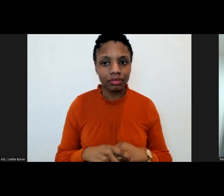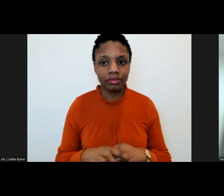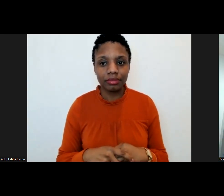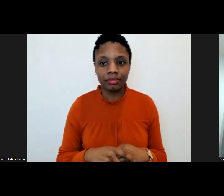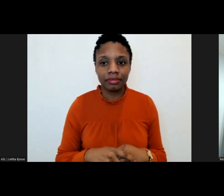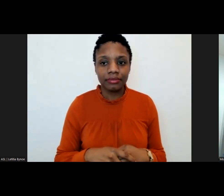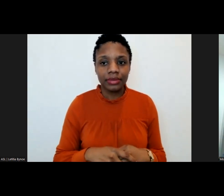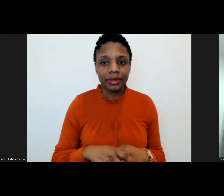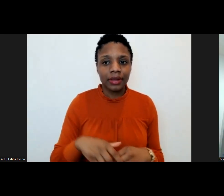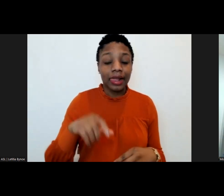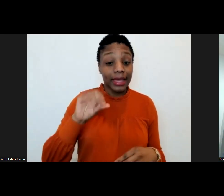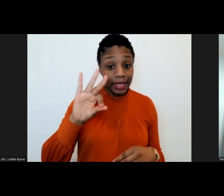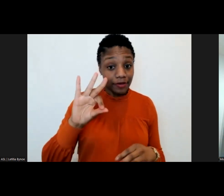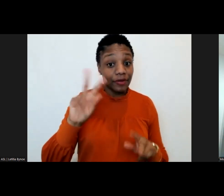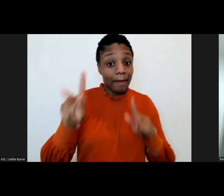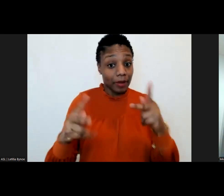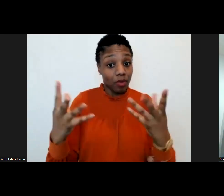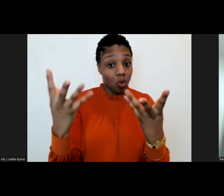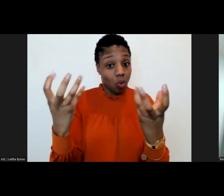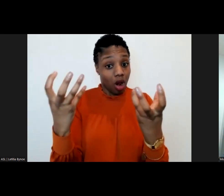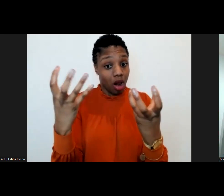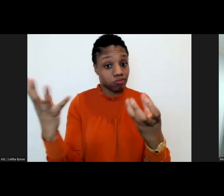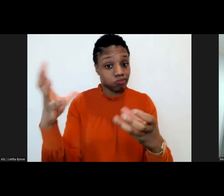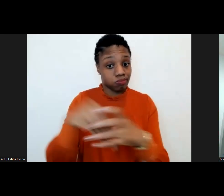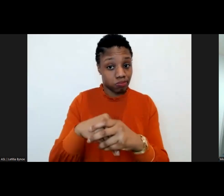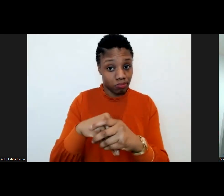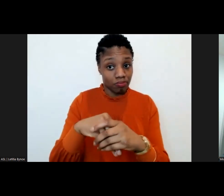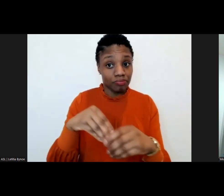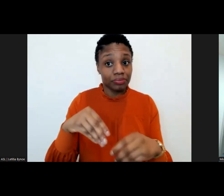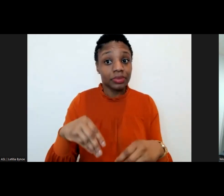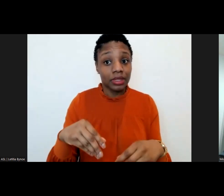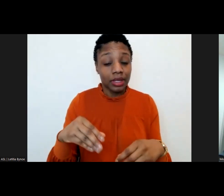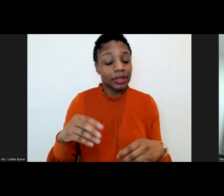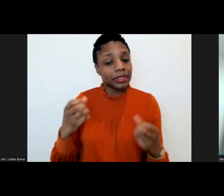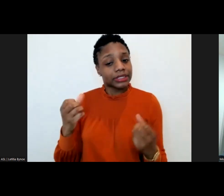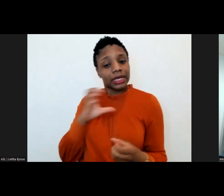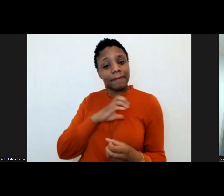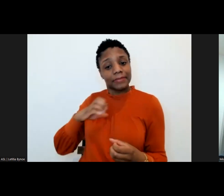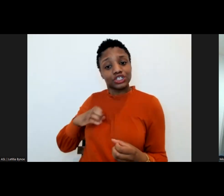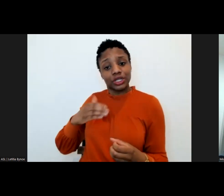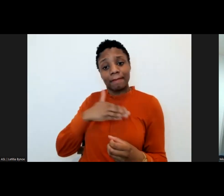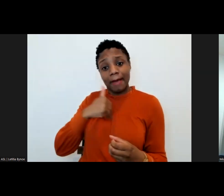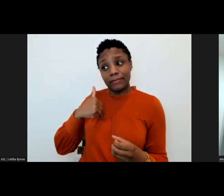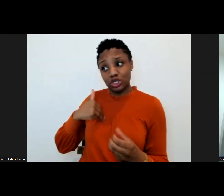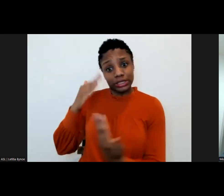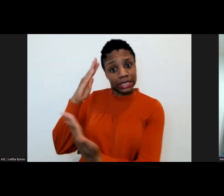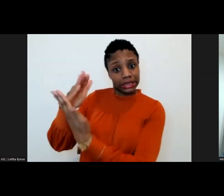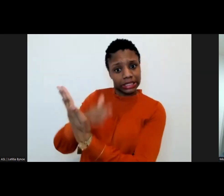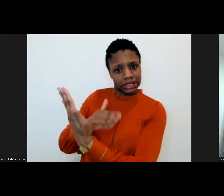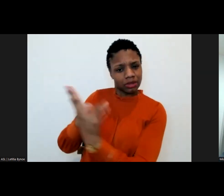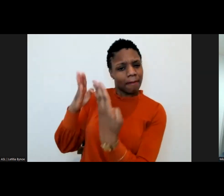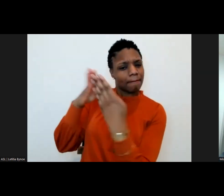if people want to be engaged in this, the list of our commission members is public, and I